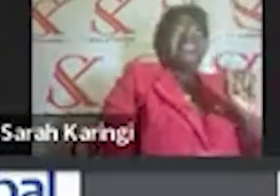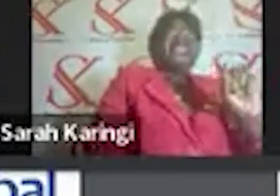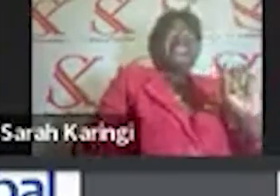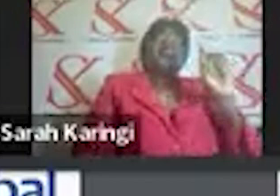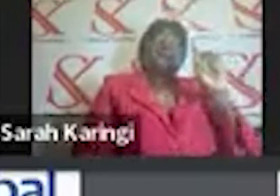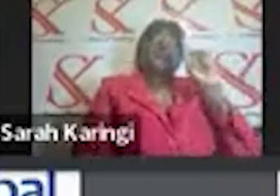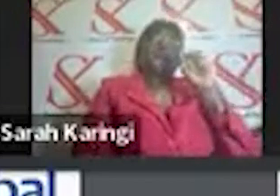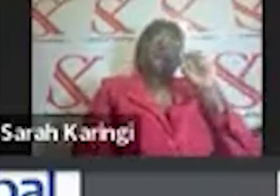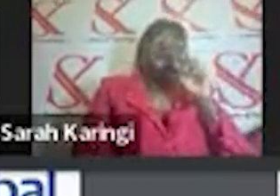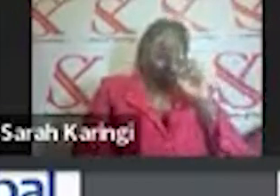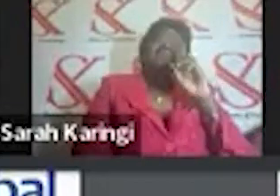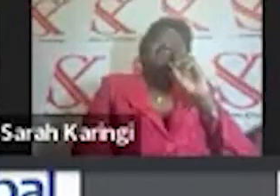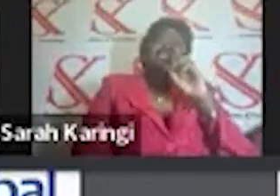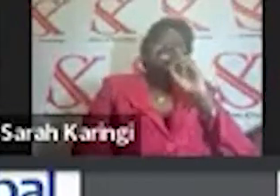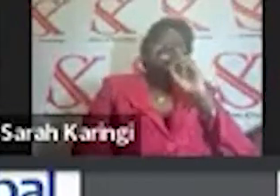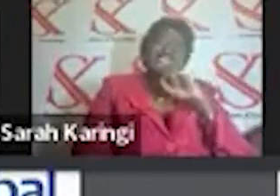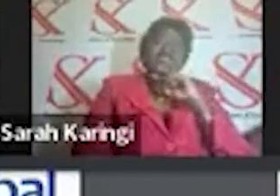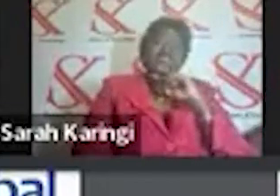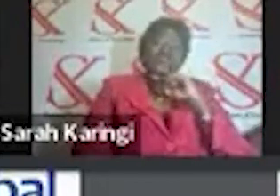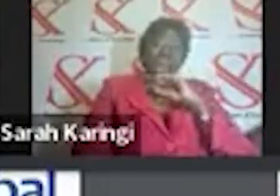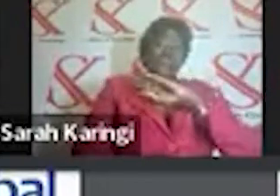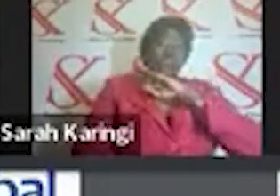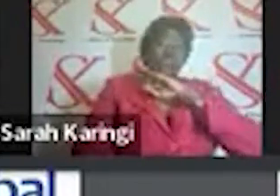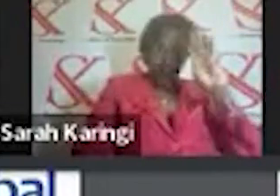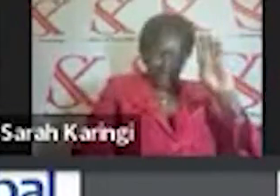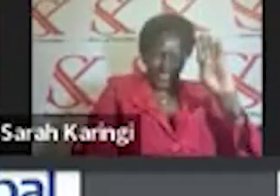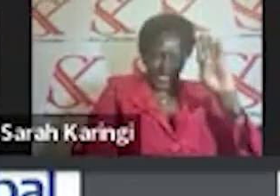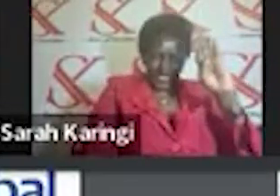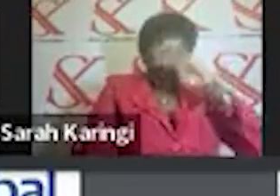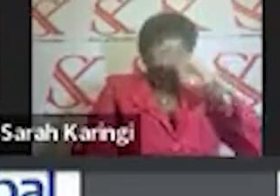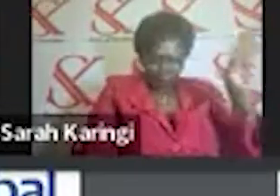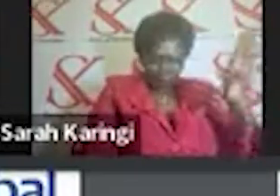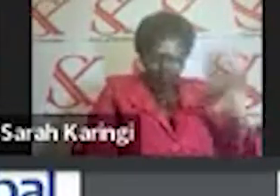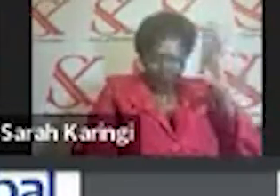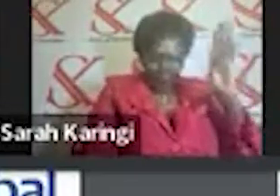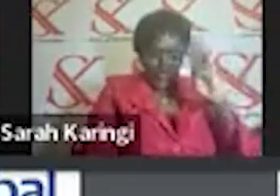by this is that when you have a negative attitude, nobody